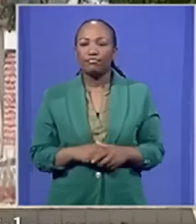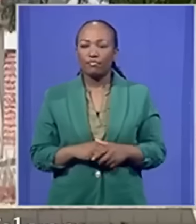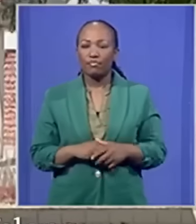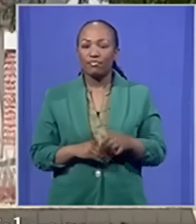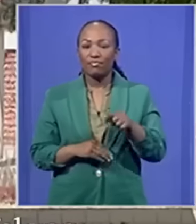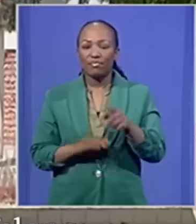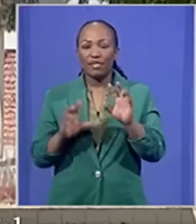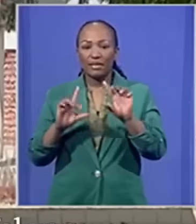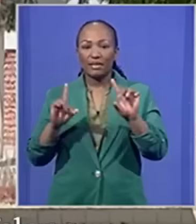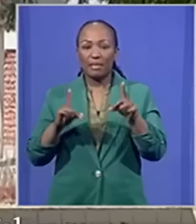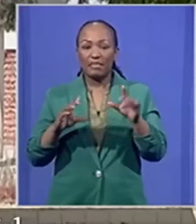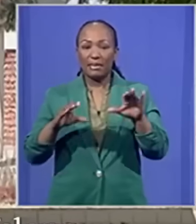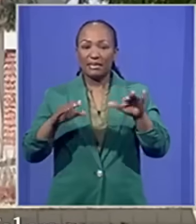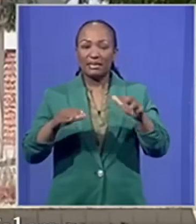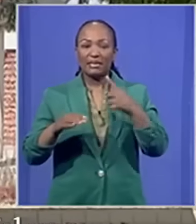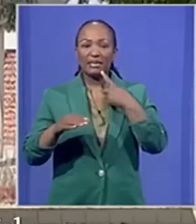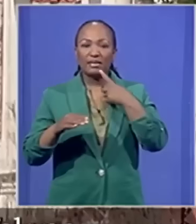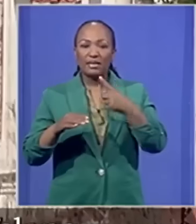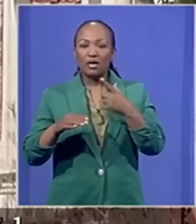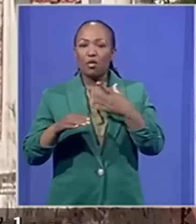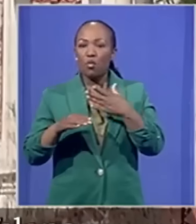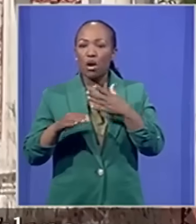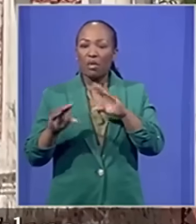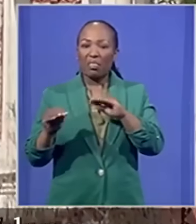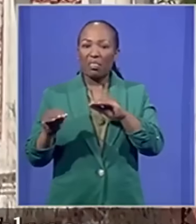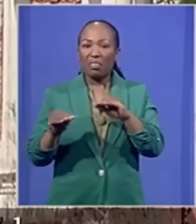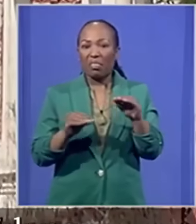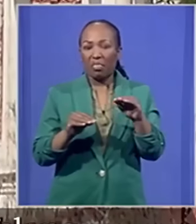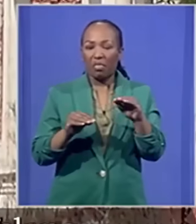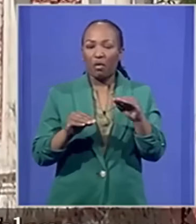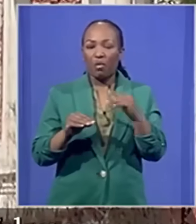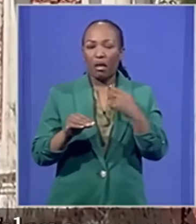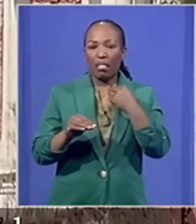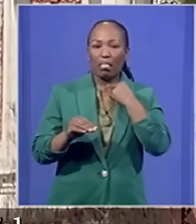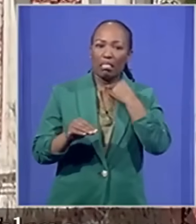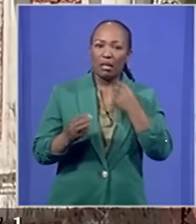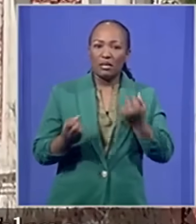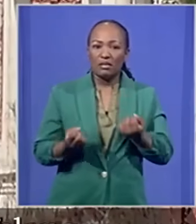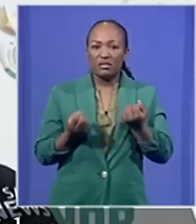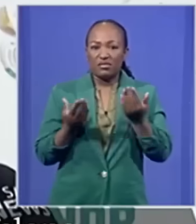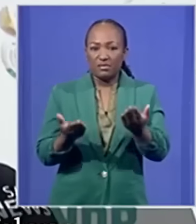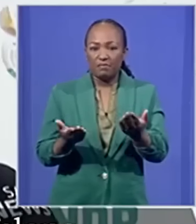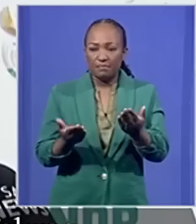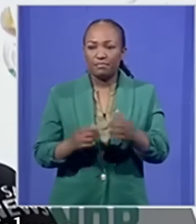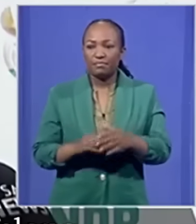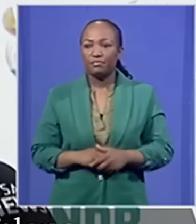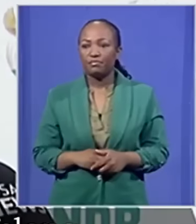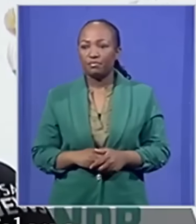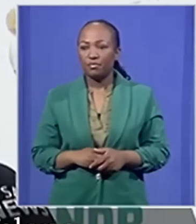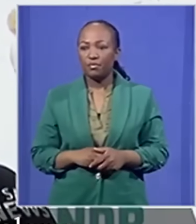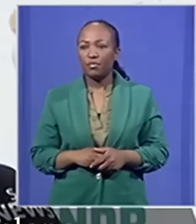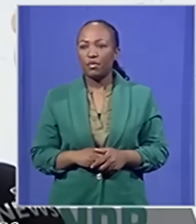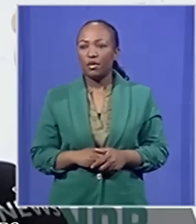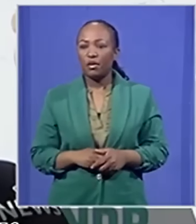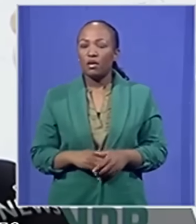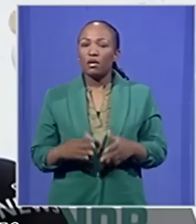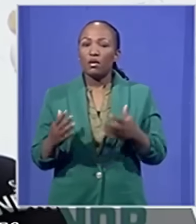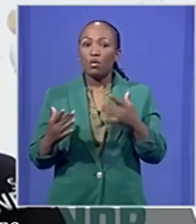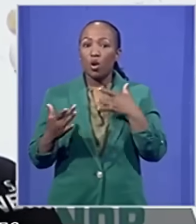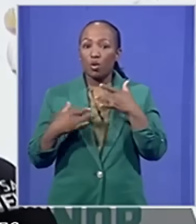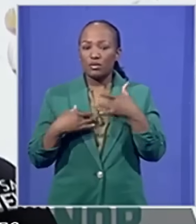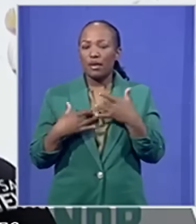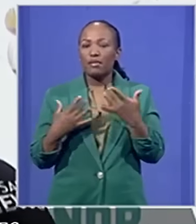konosetsa projeke eno e ama thebolelo ya ditirelo. The project here is quite a concern, and as a provincial department, we are